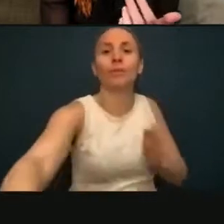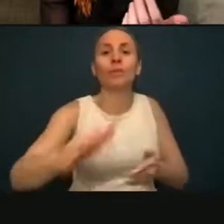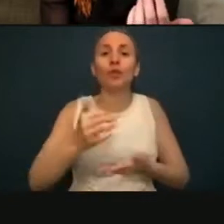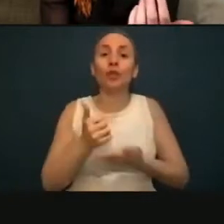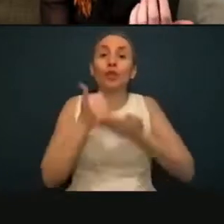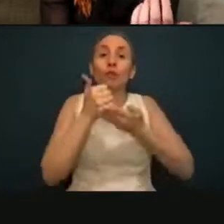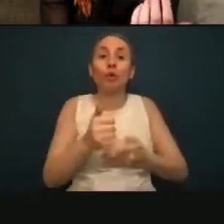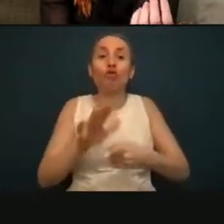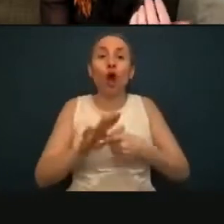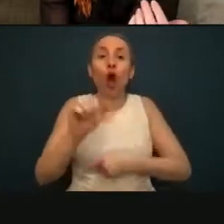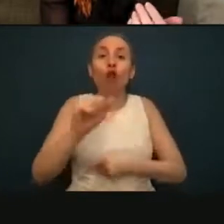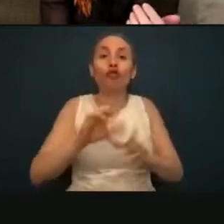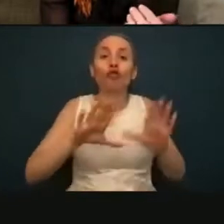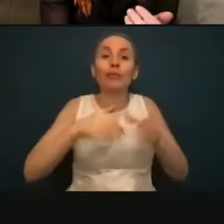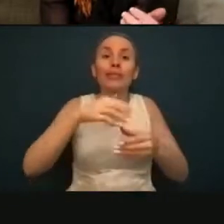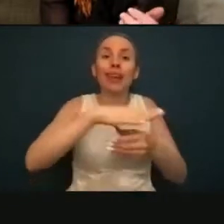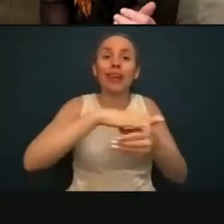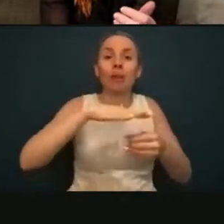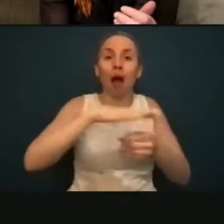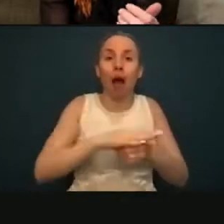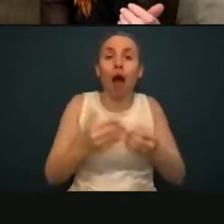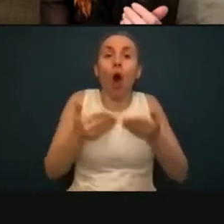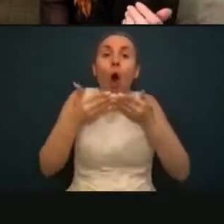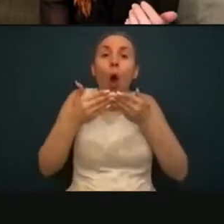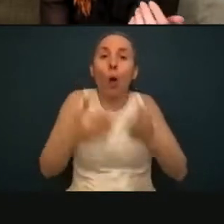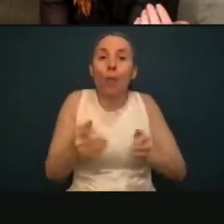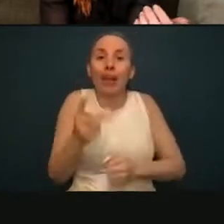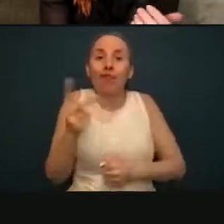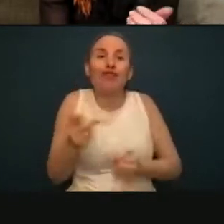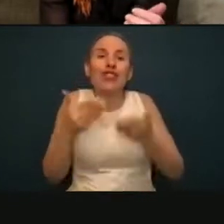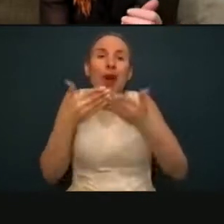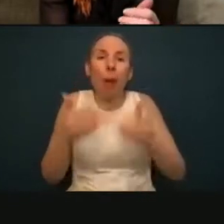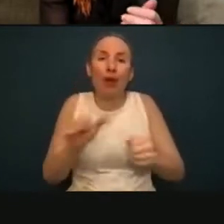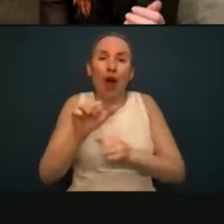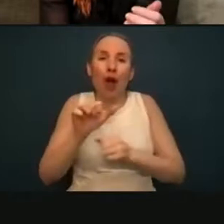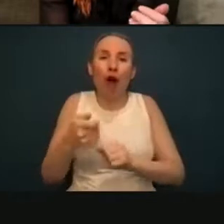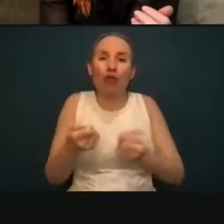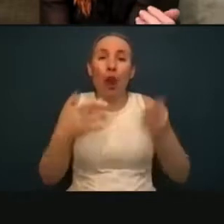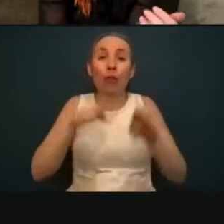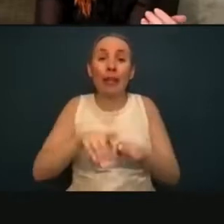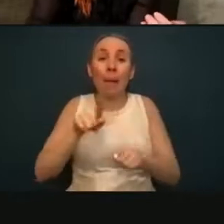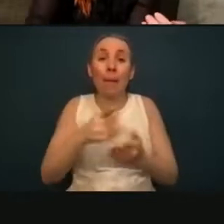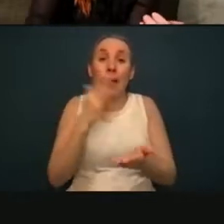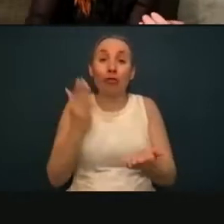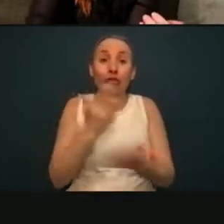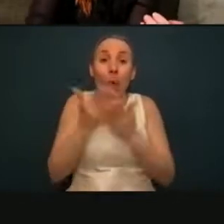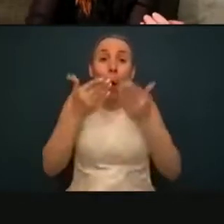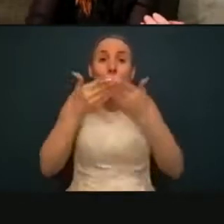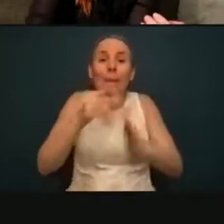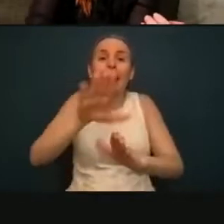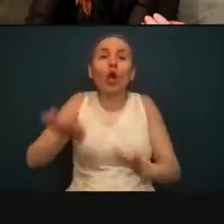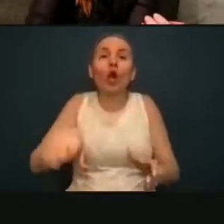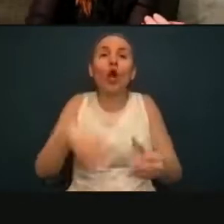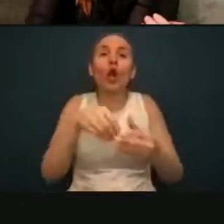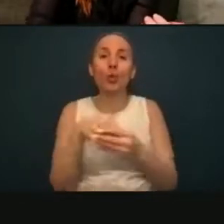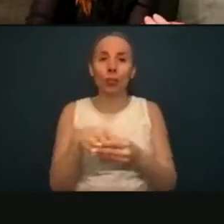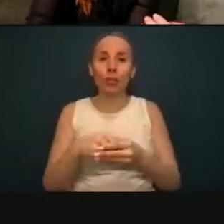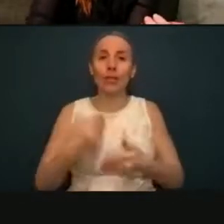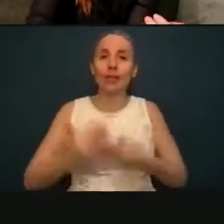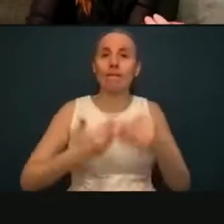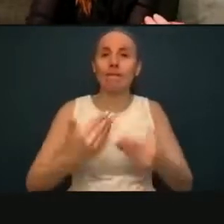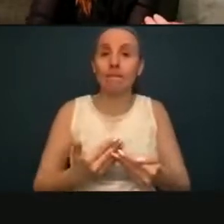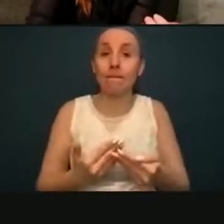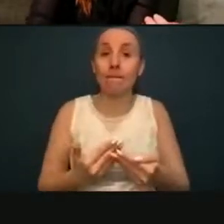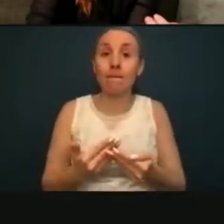approach reopening and reopening inclusively, specifically of disabled people, because we recognized there was a